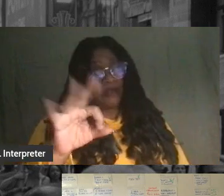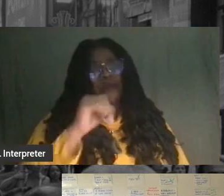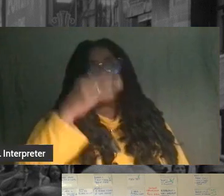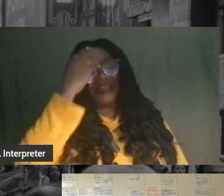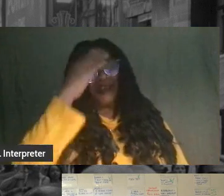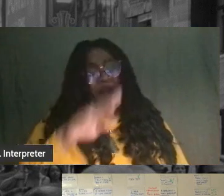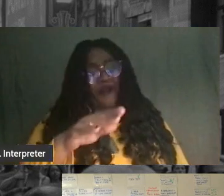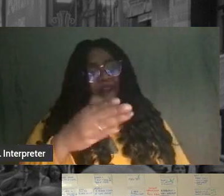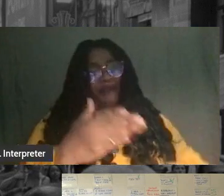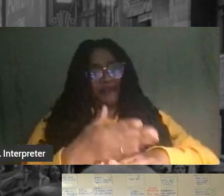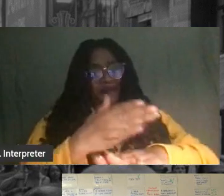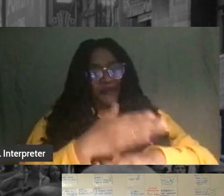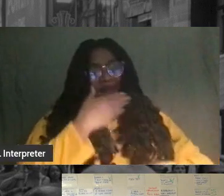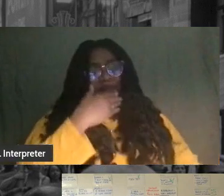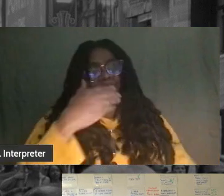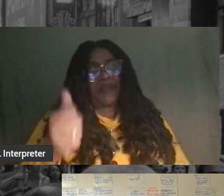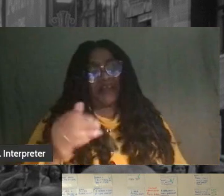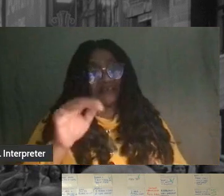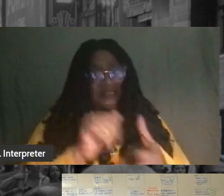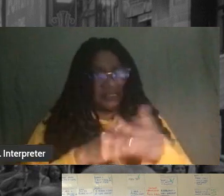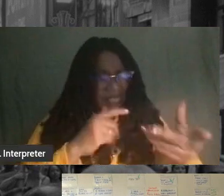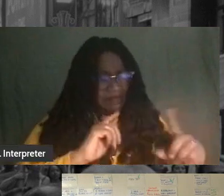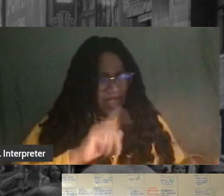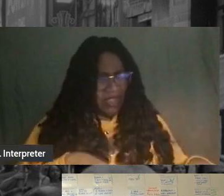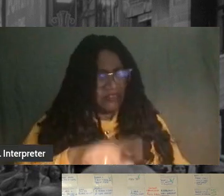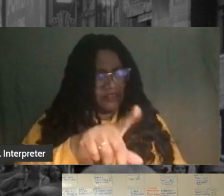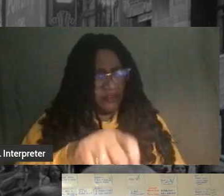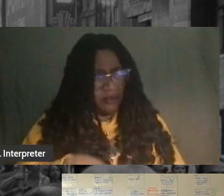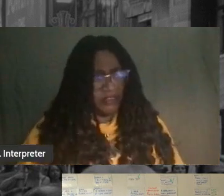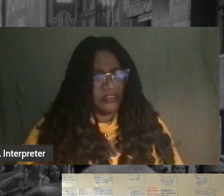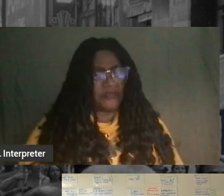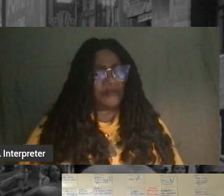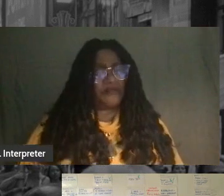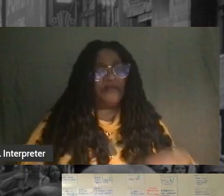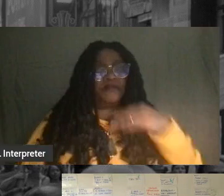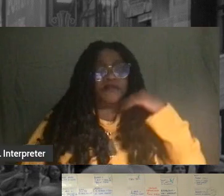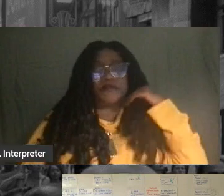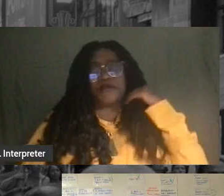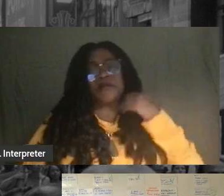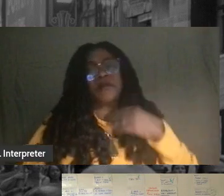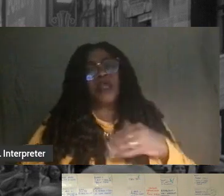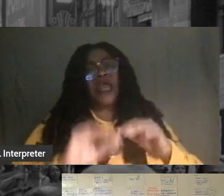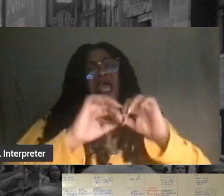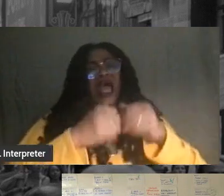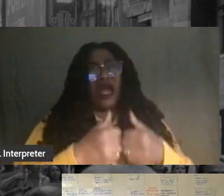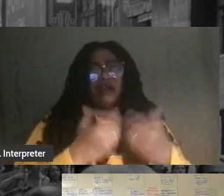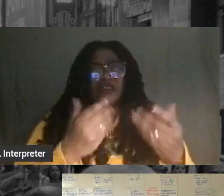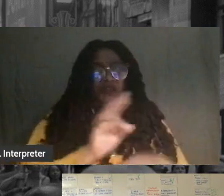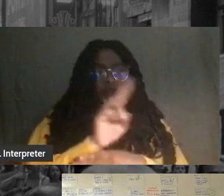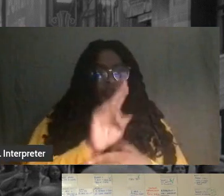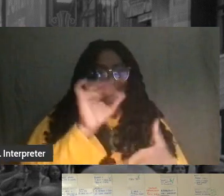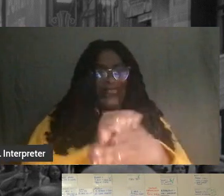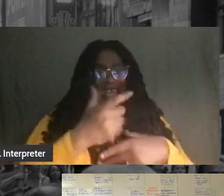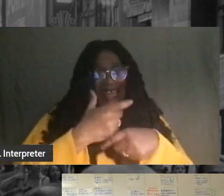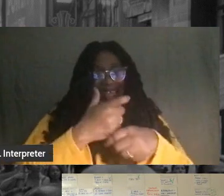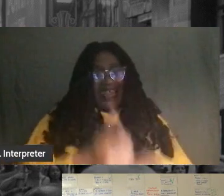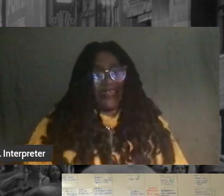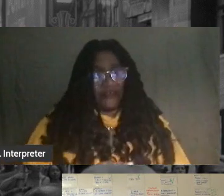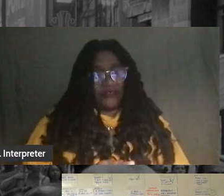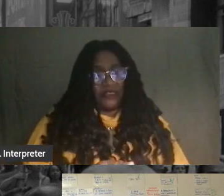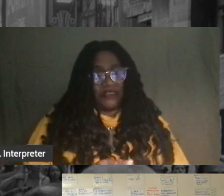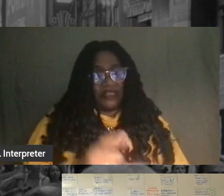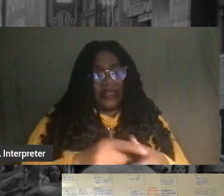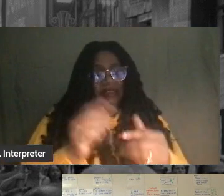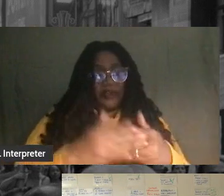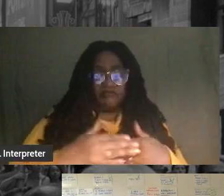So I think, does that answer the question? Yeah, and then how did you take that interest and then start your career?